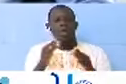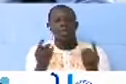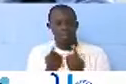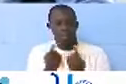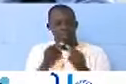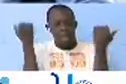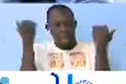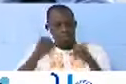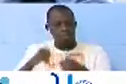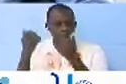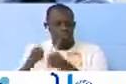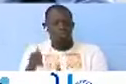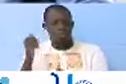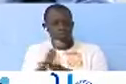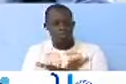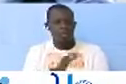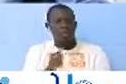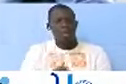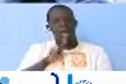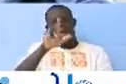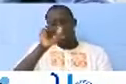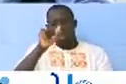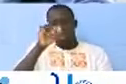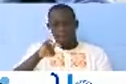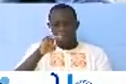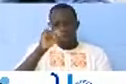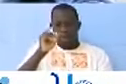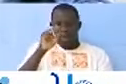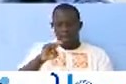that things were, Lamini, as for Lamin,